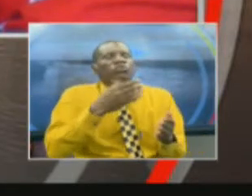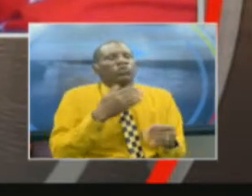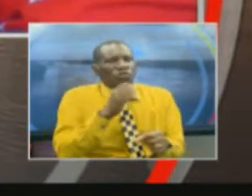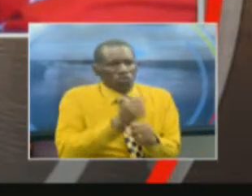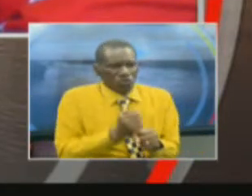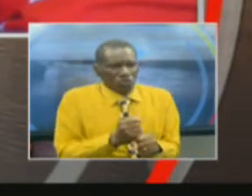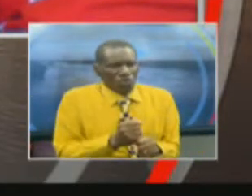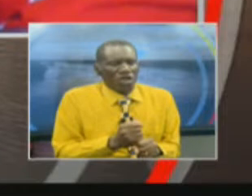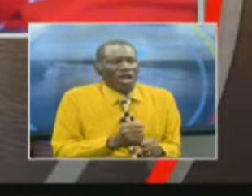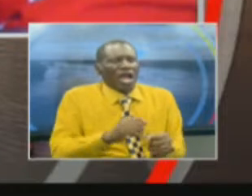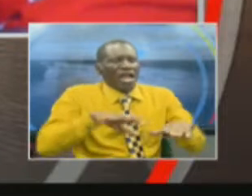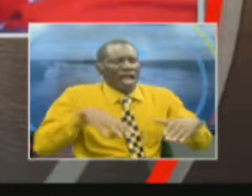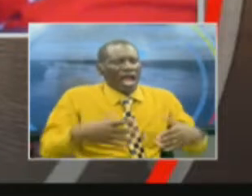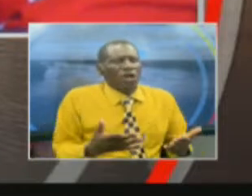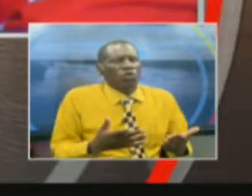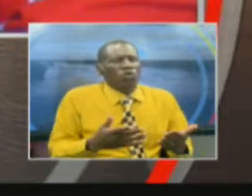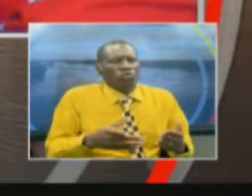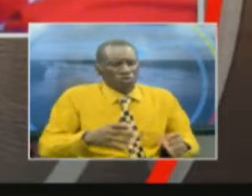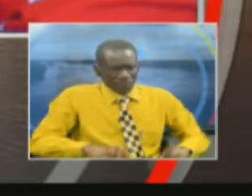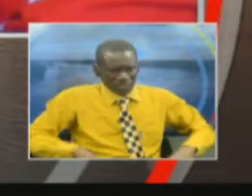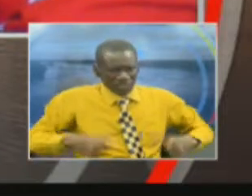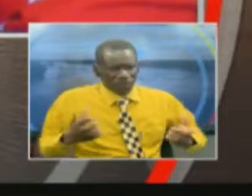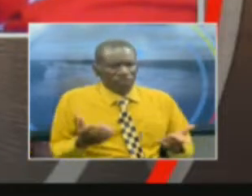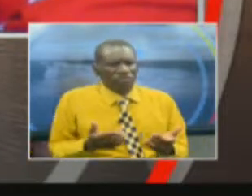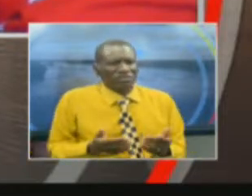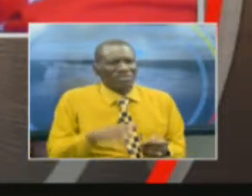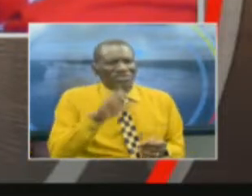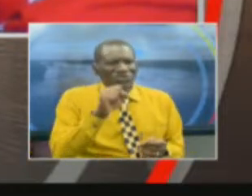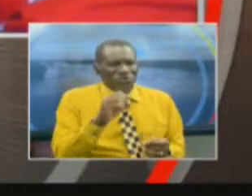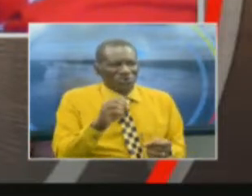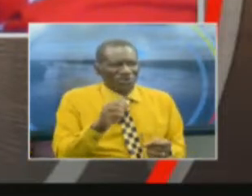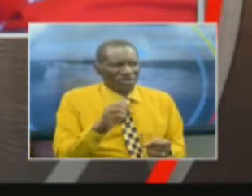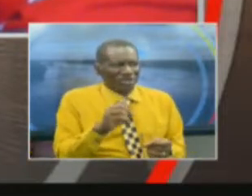and what we do. So